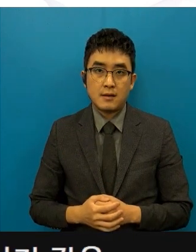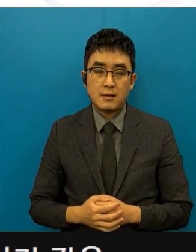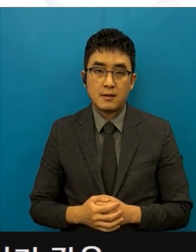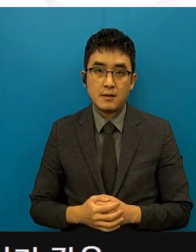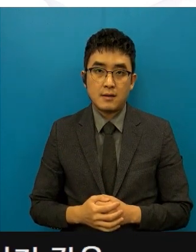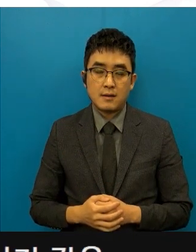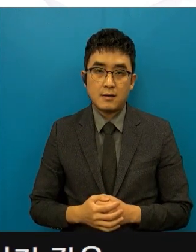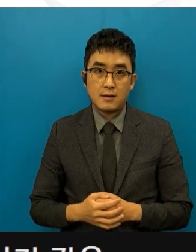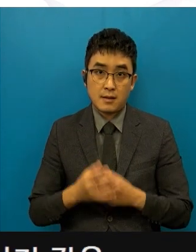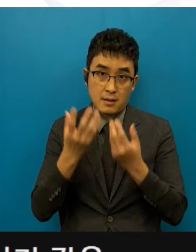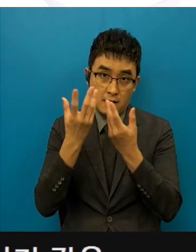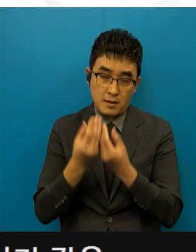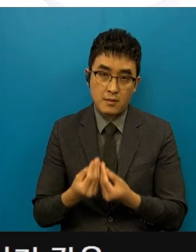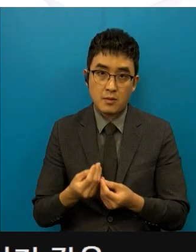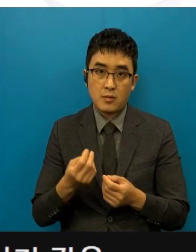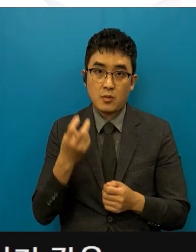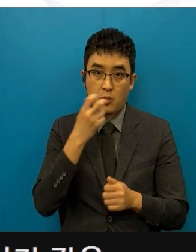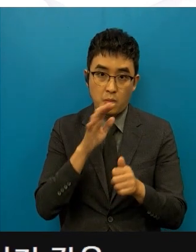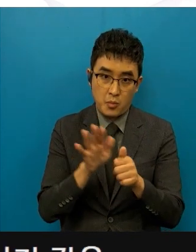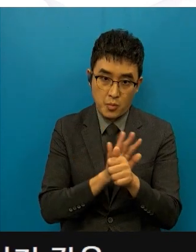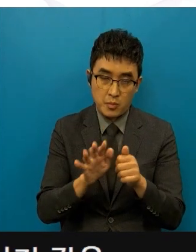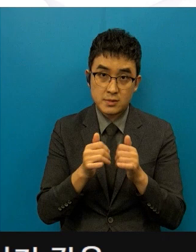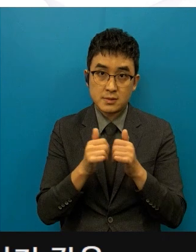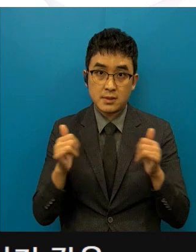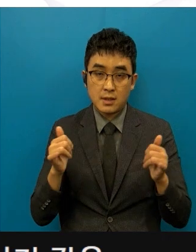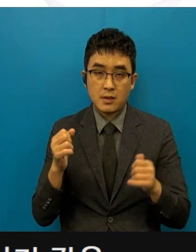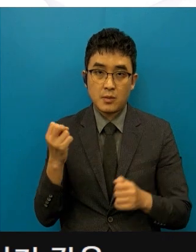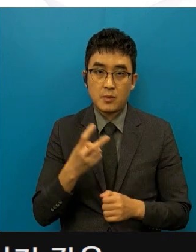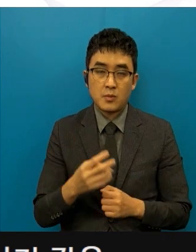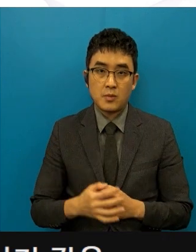this way, the application of healthcare